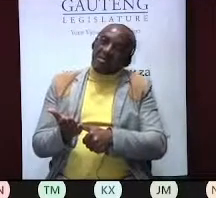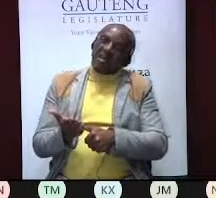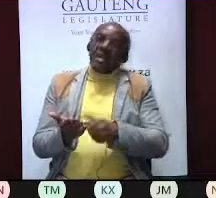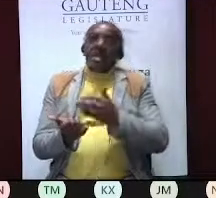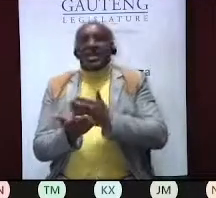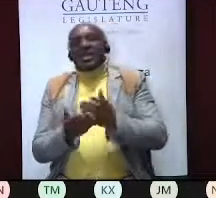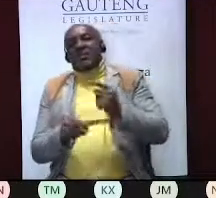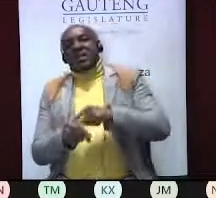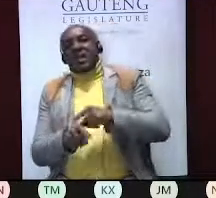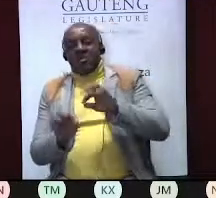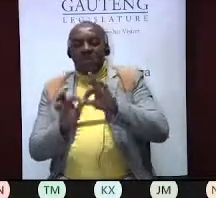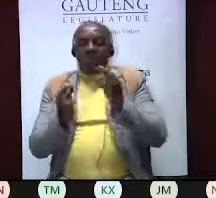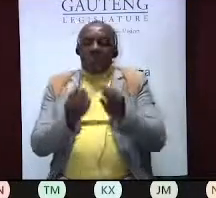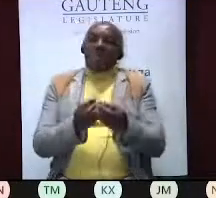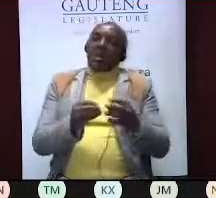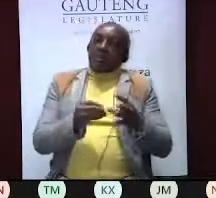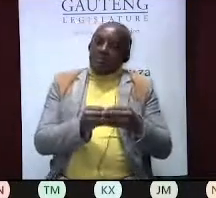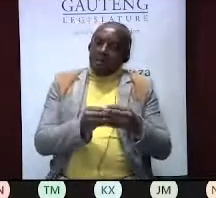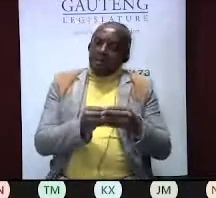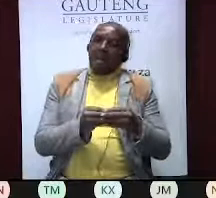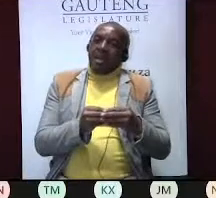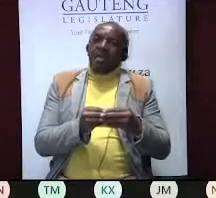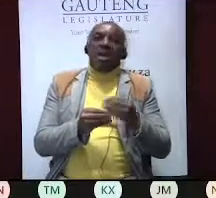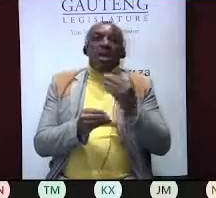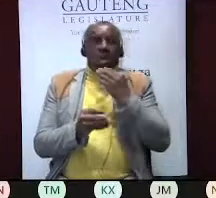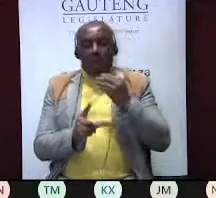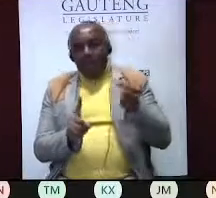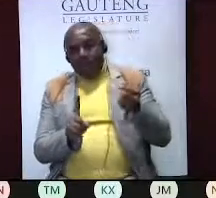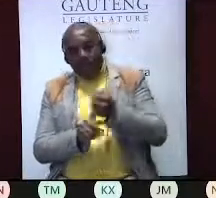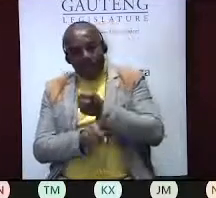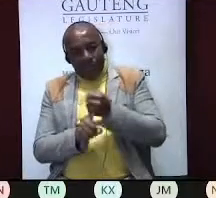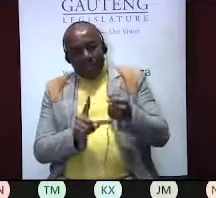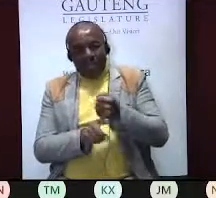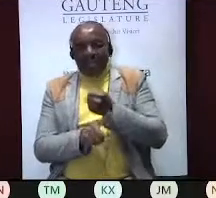Sometimes it's family members that are abusing them,